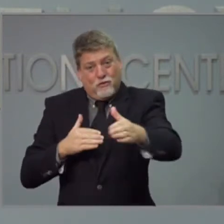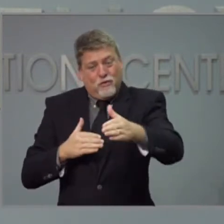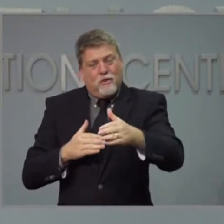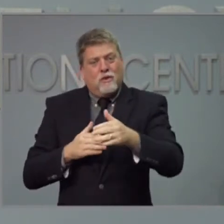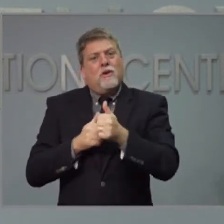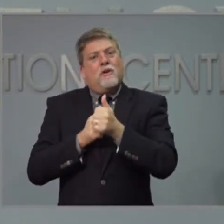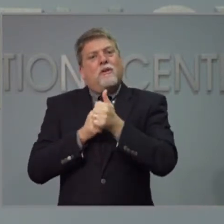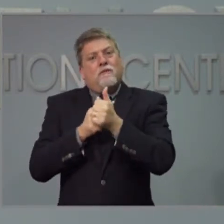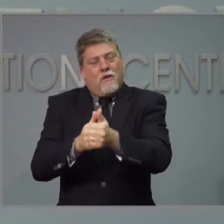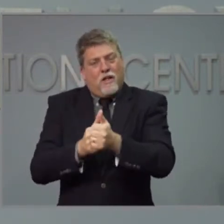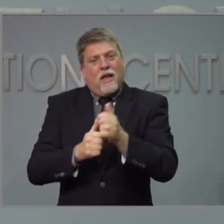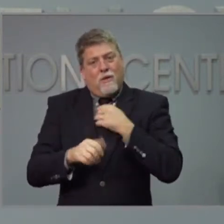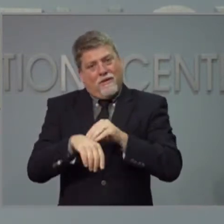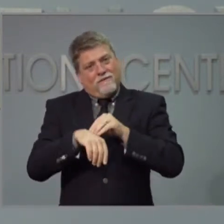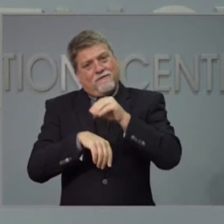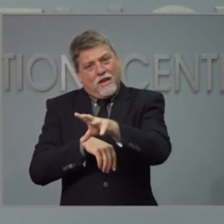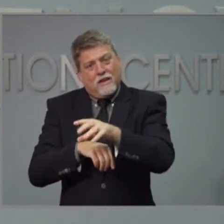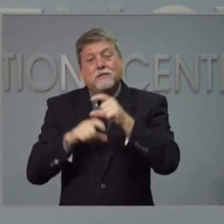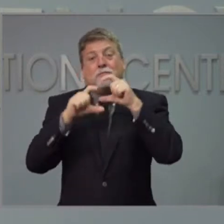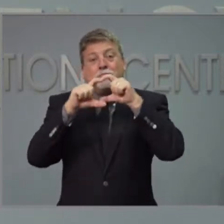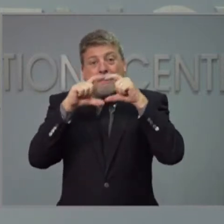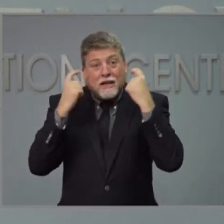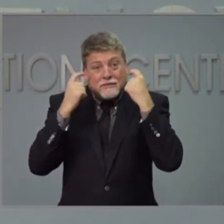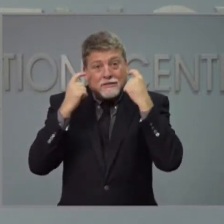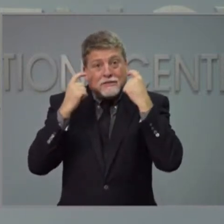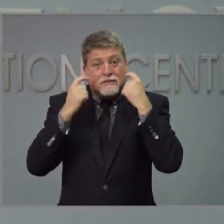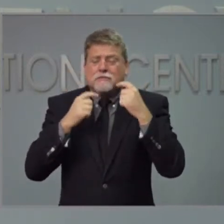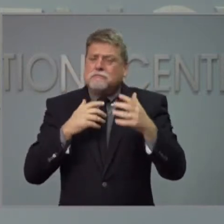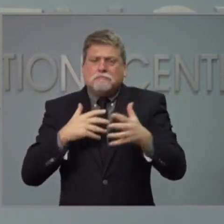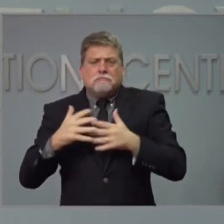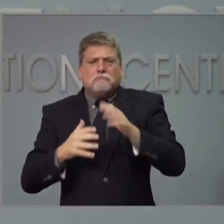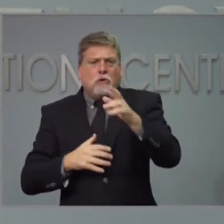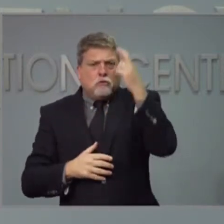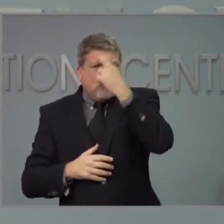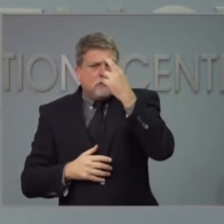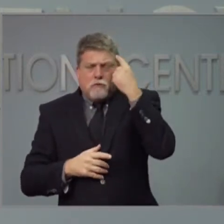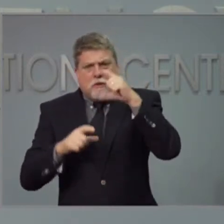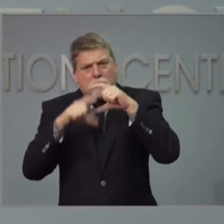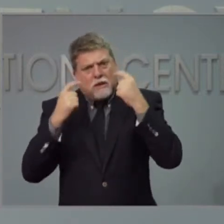turn it over to Deputy Director Steve Powers to give us an update on our weather.